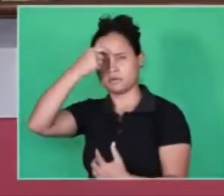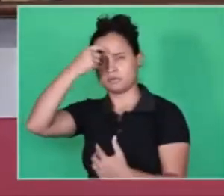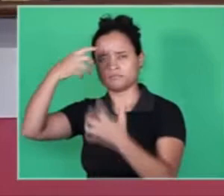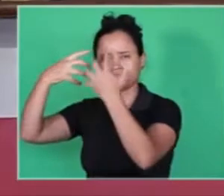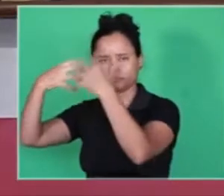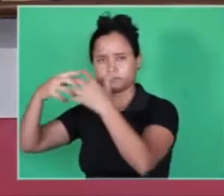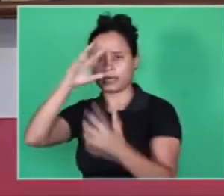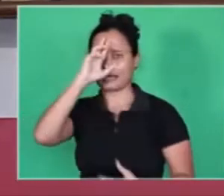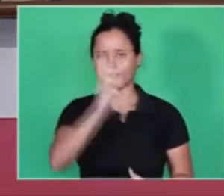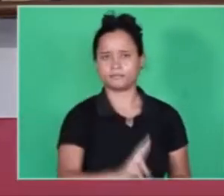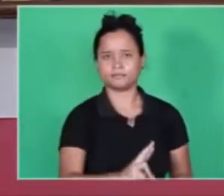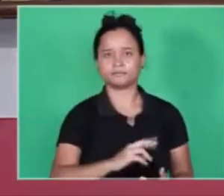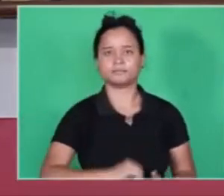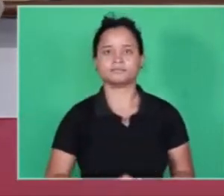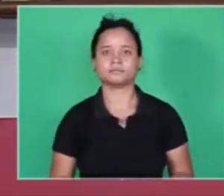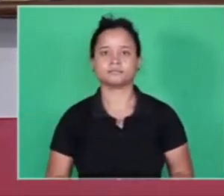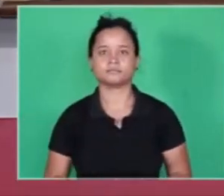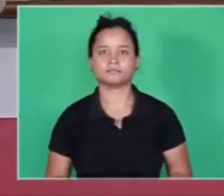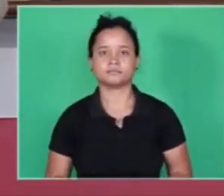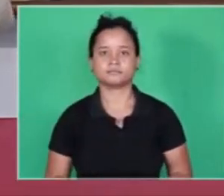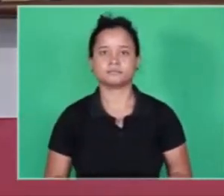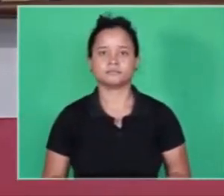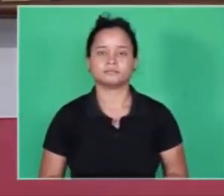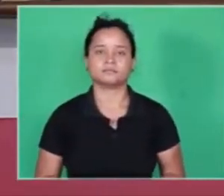or reason.